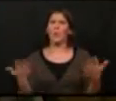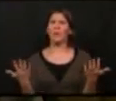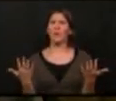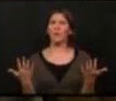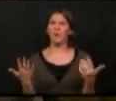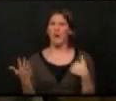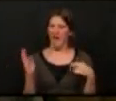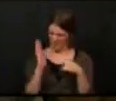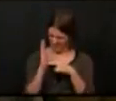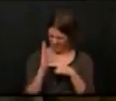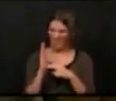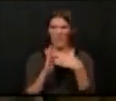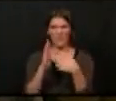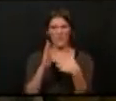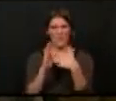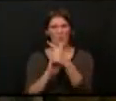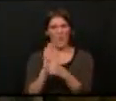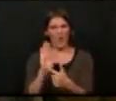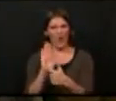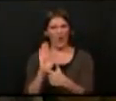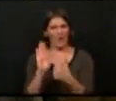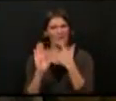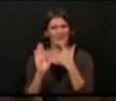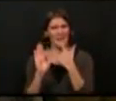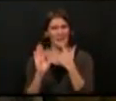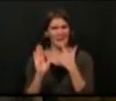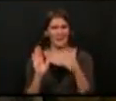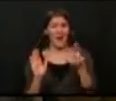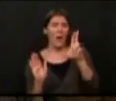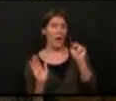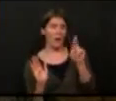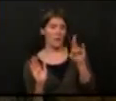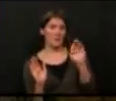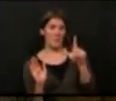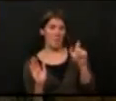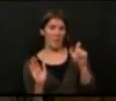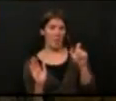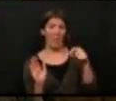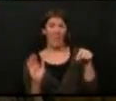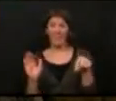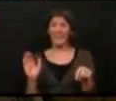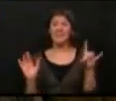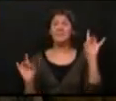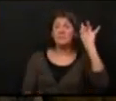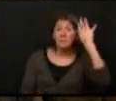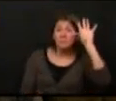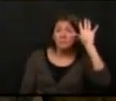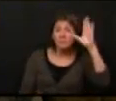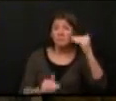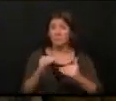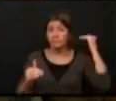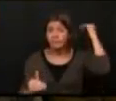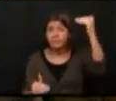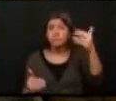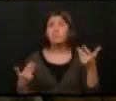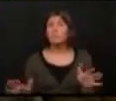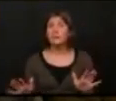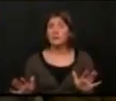word in the noise control ordinance is unreasonable. This is far beyond unreasonable. The enforcements